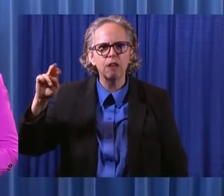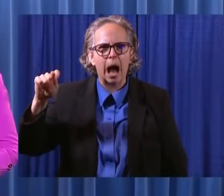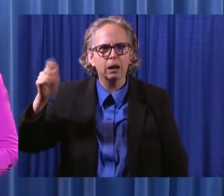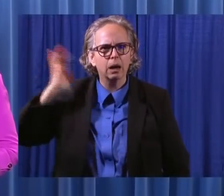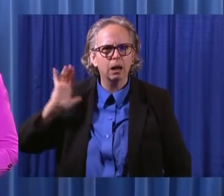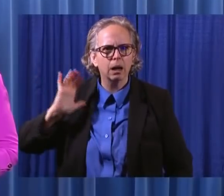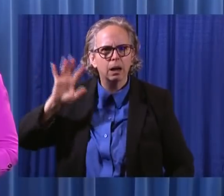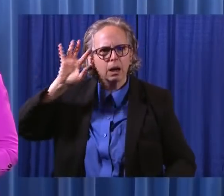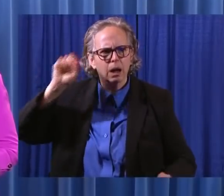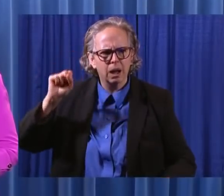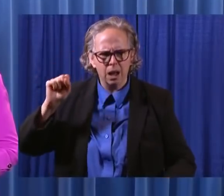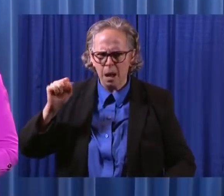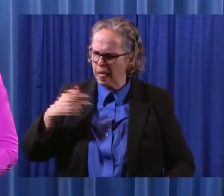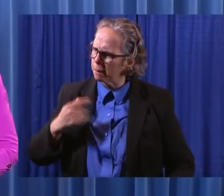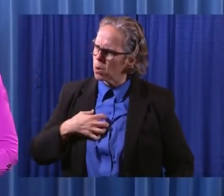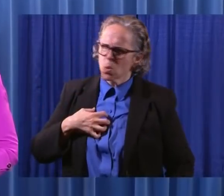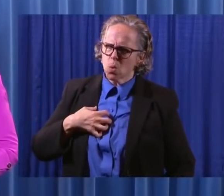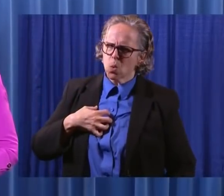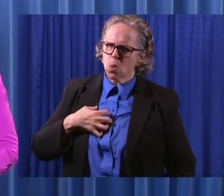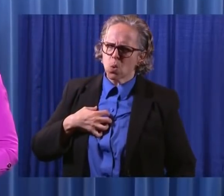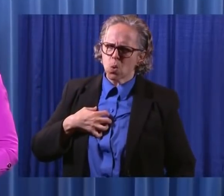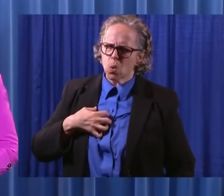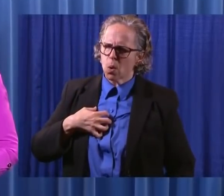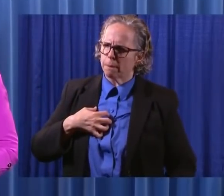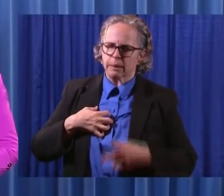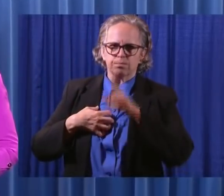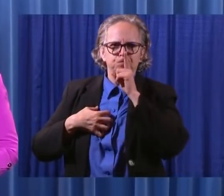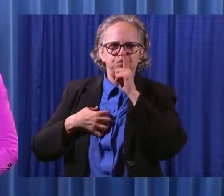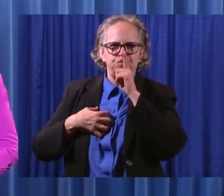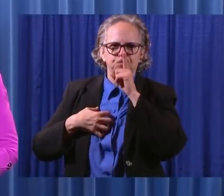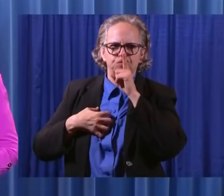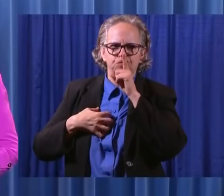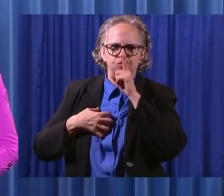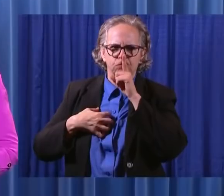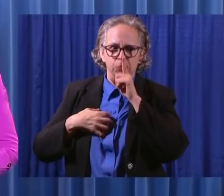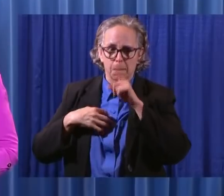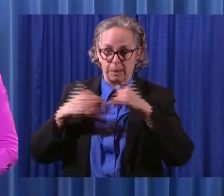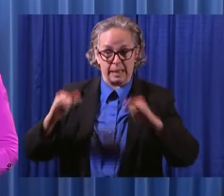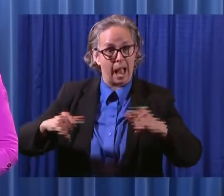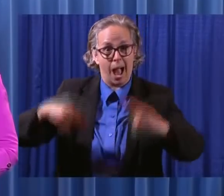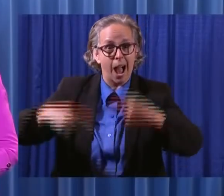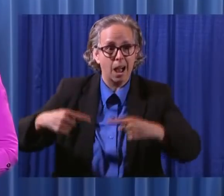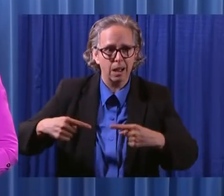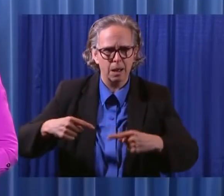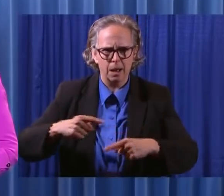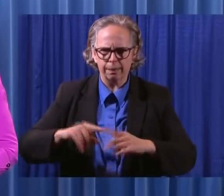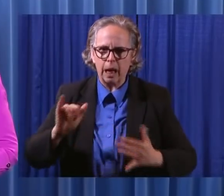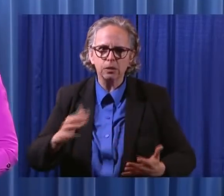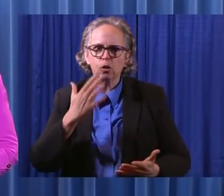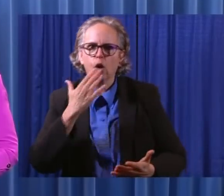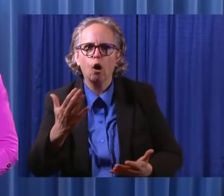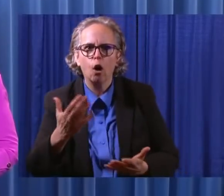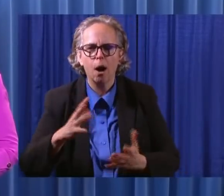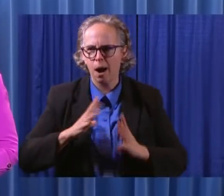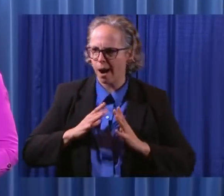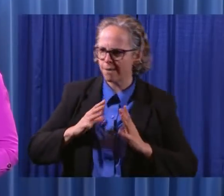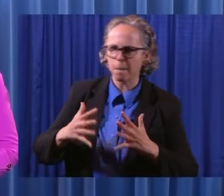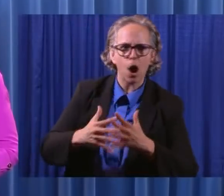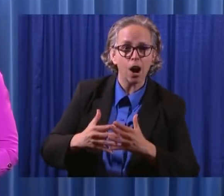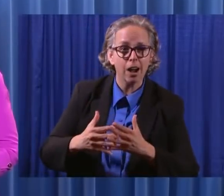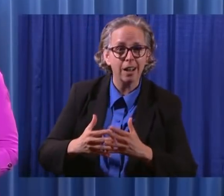can think about what we want to do and have a debate. That's what that's what we can do in this country. Thank you,